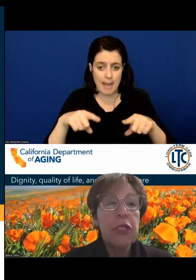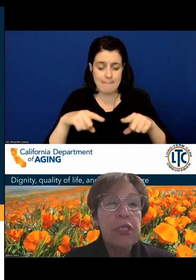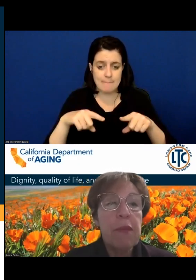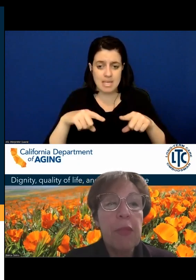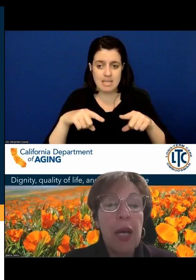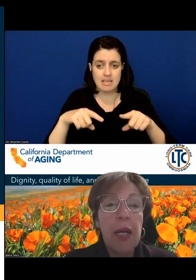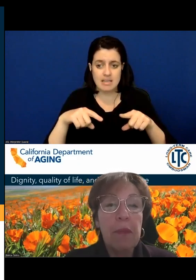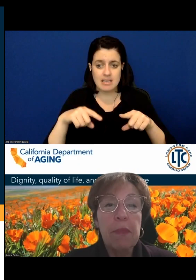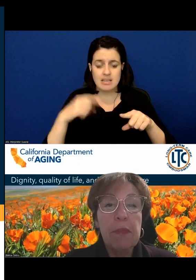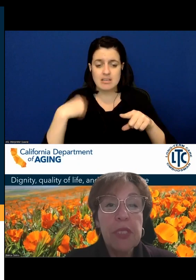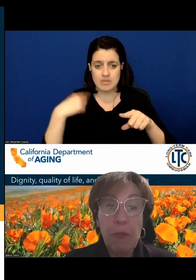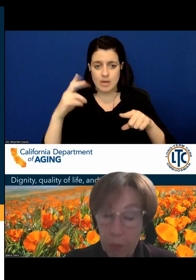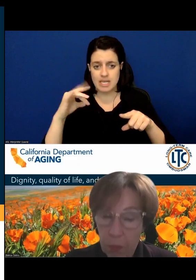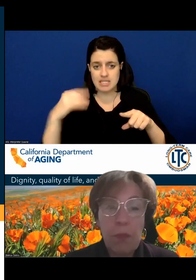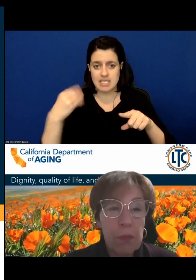I've given you some